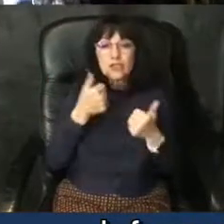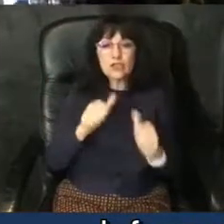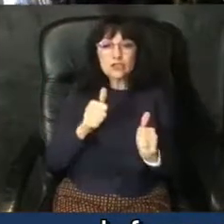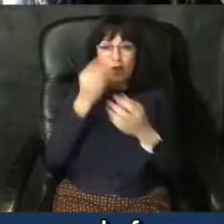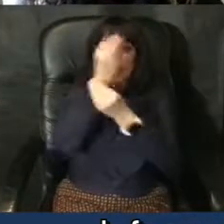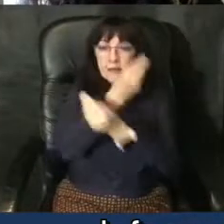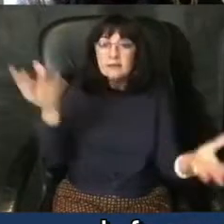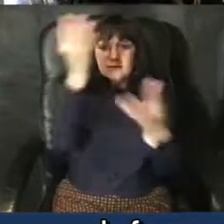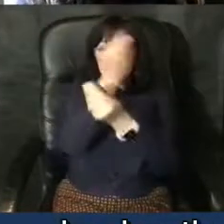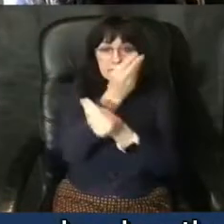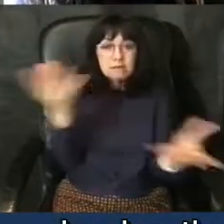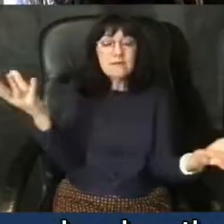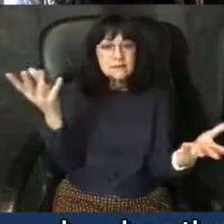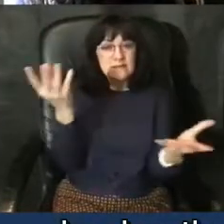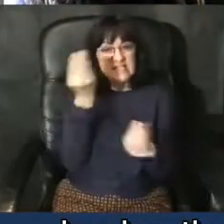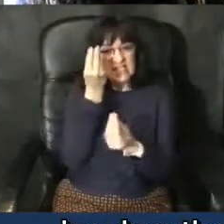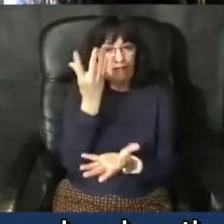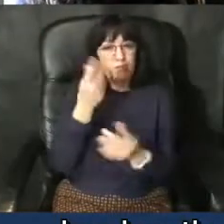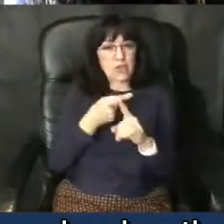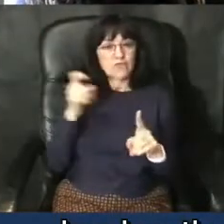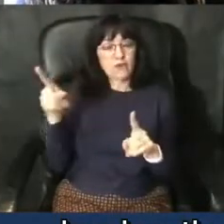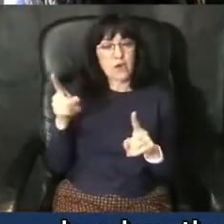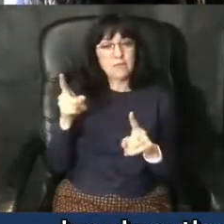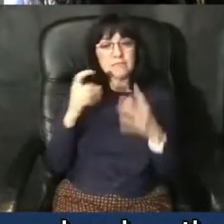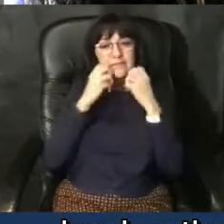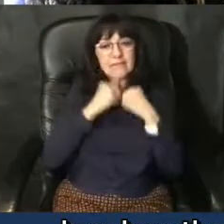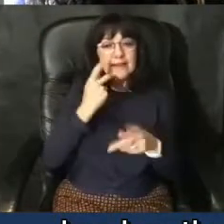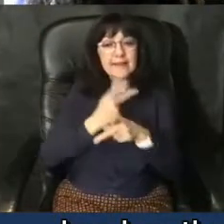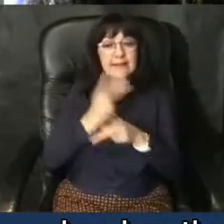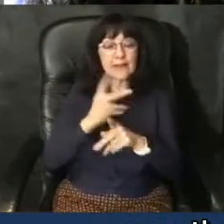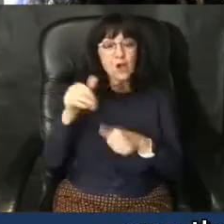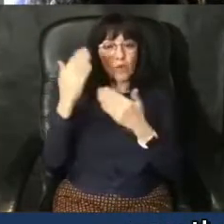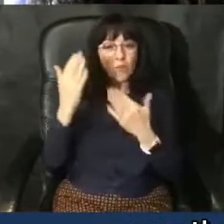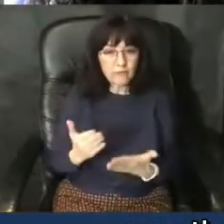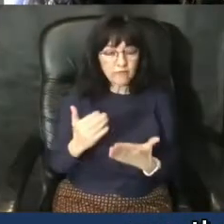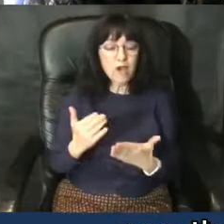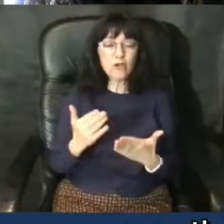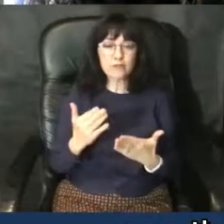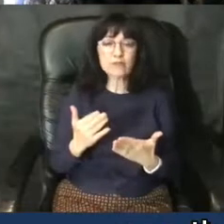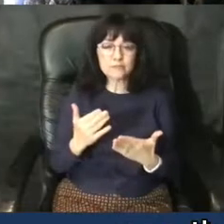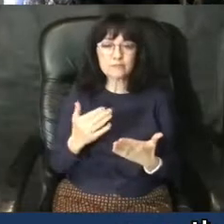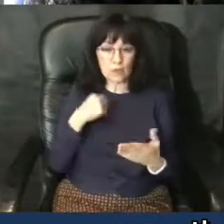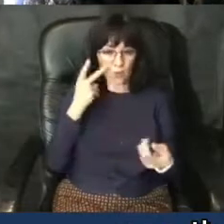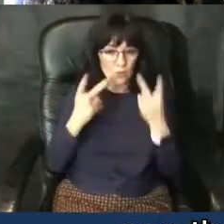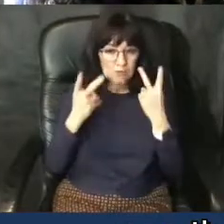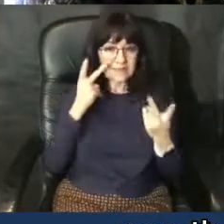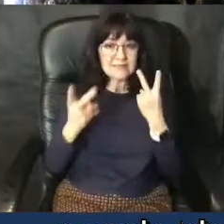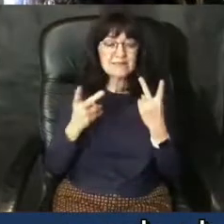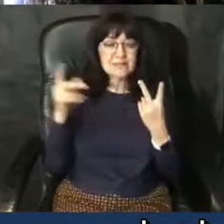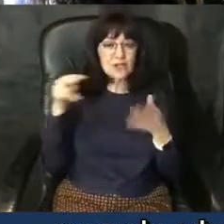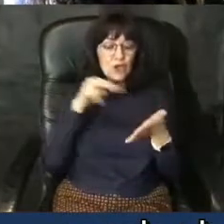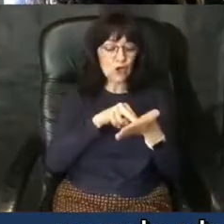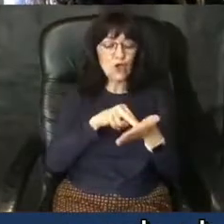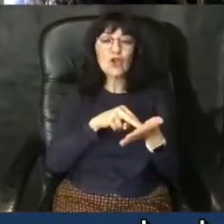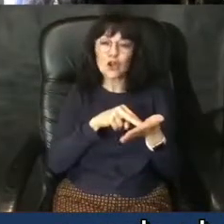care provider, but also having them contact and stay socially connected. We see the pictures of the grandchildren on the phone and